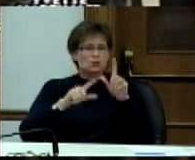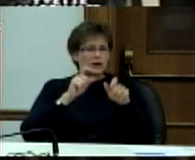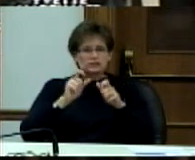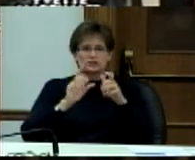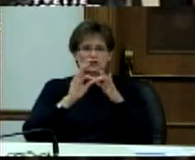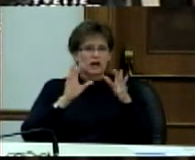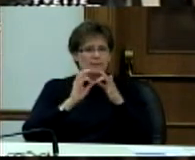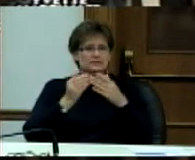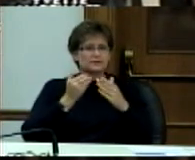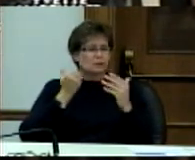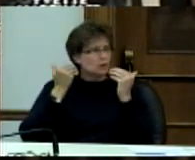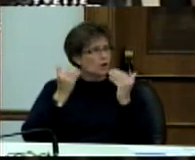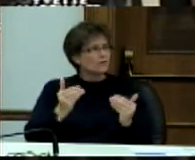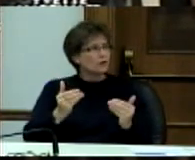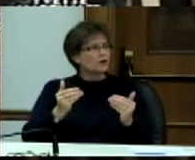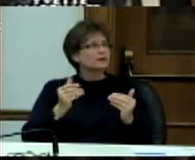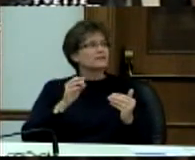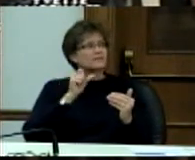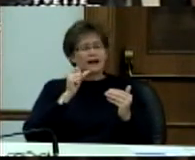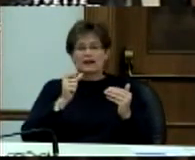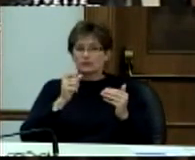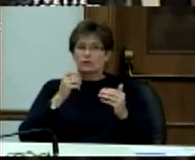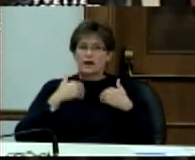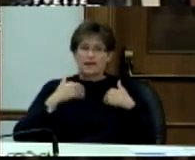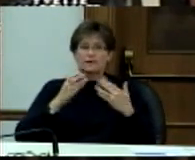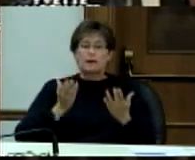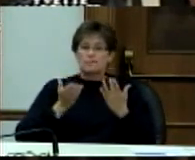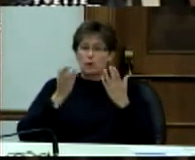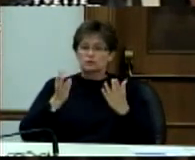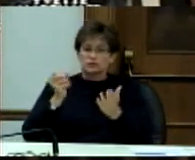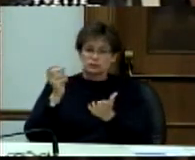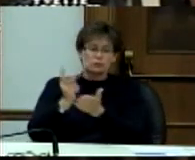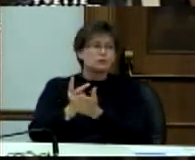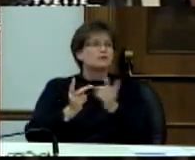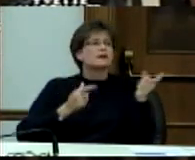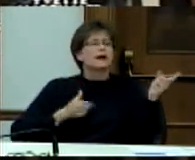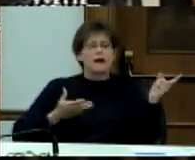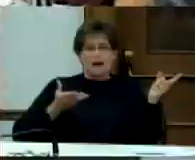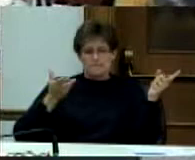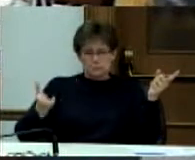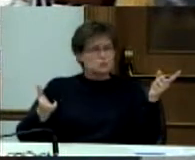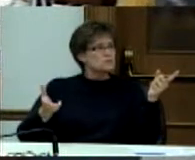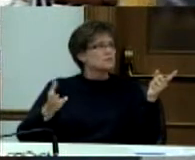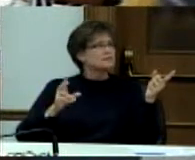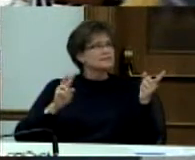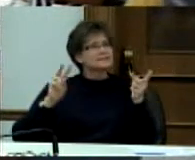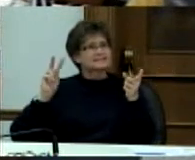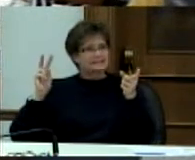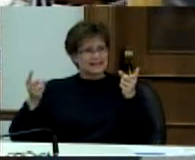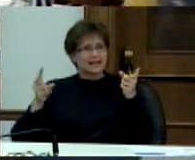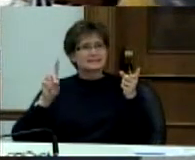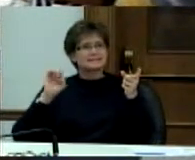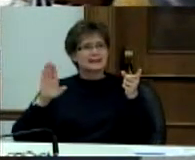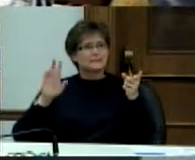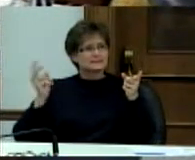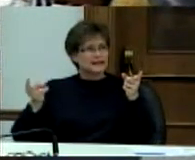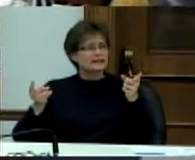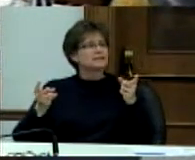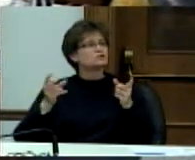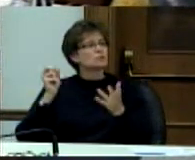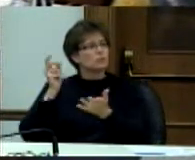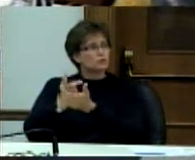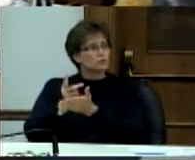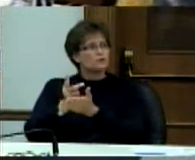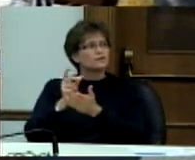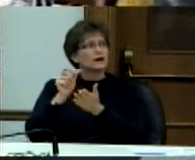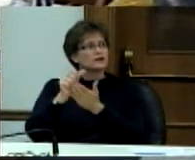we approve it? If not, I'll entertain a motion to approve. So moved. Do we have a second? Second. We have a motion